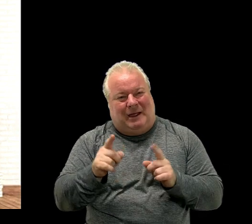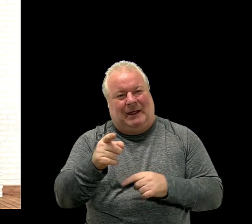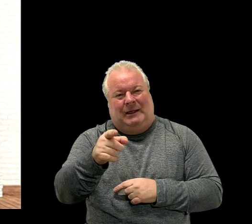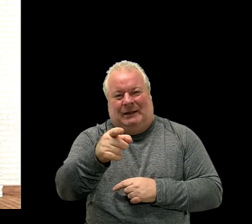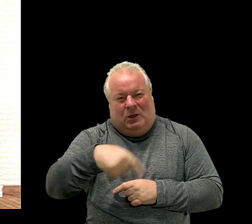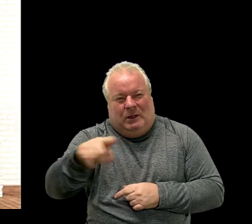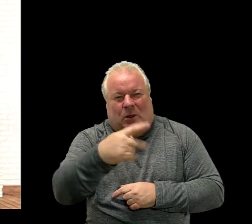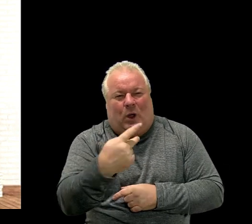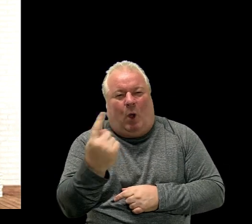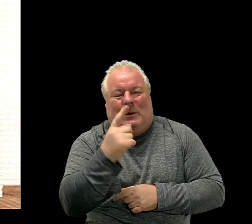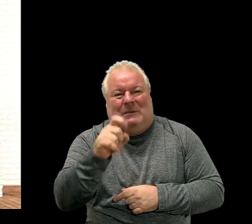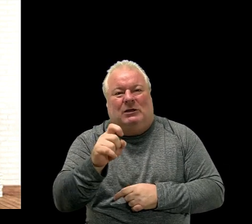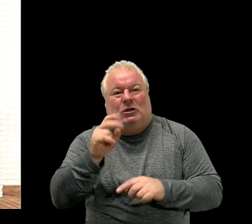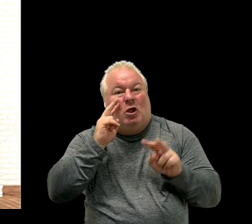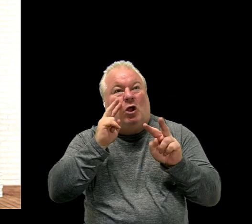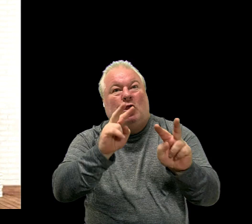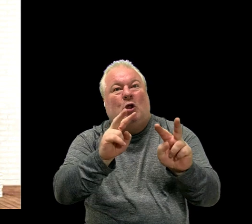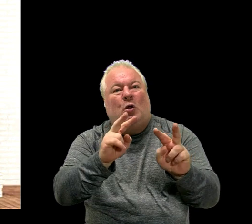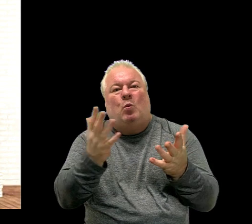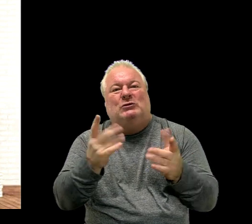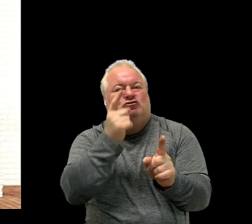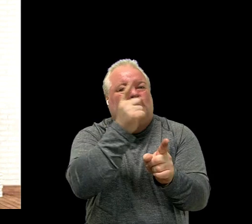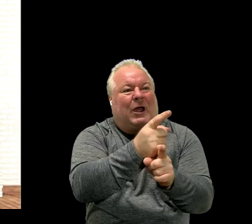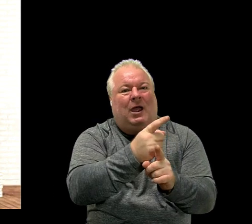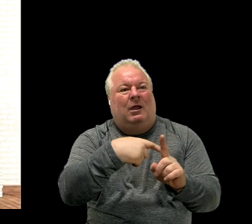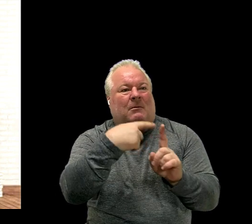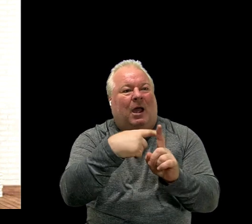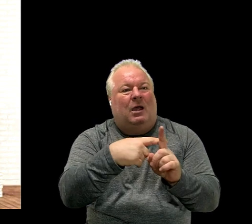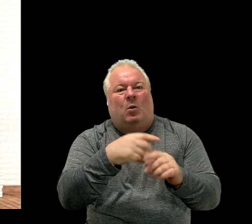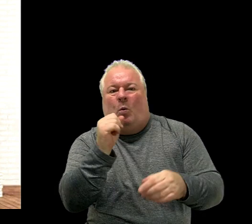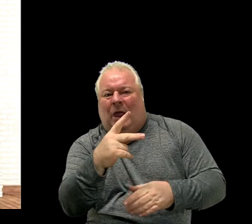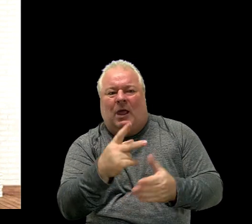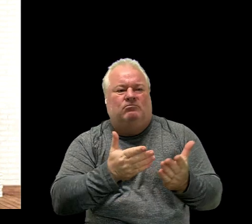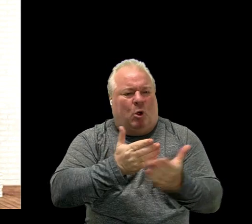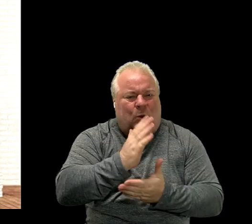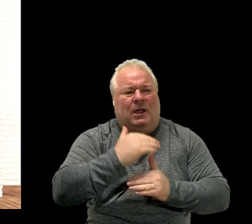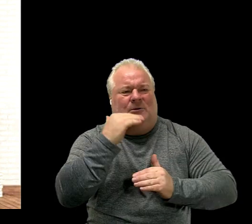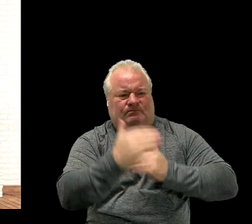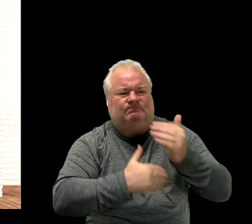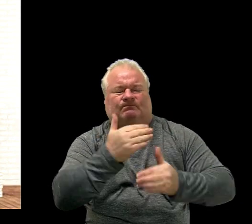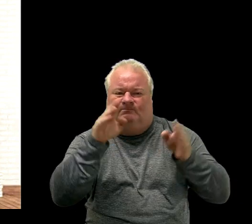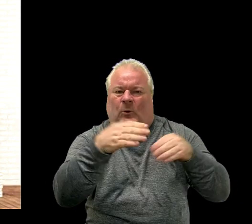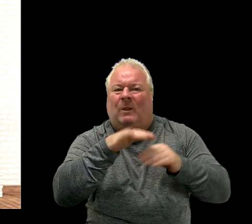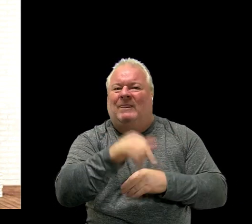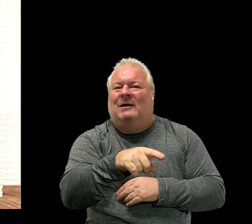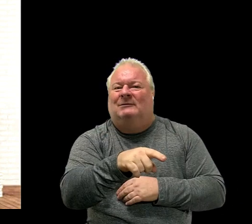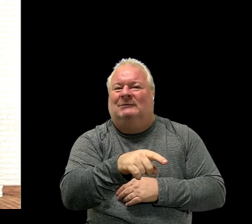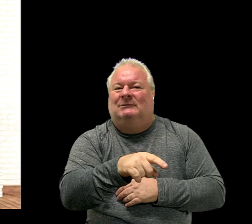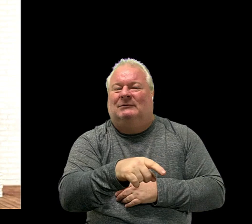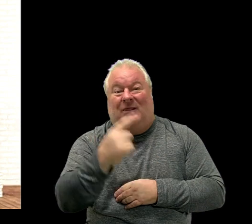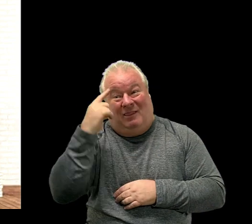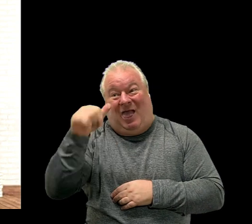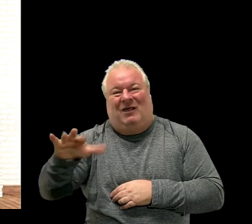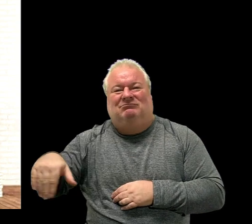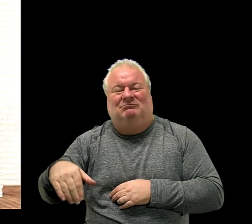always look at what's going right and what's going okay. And we need to lead and